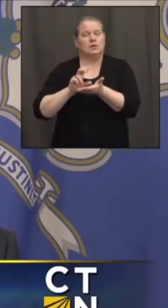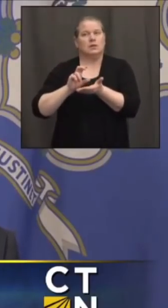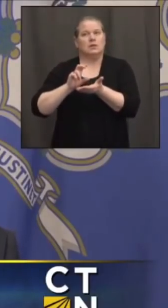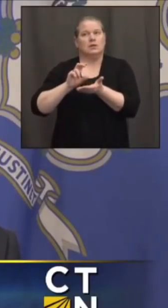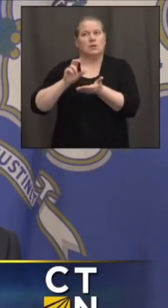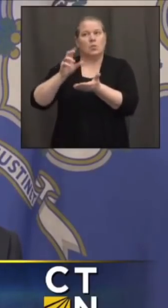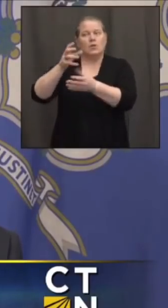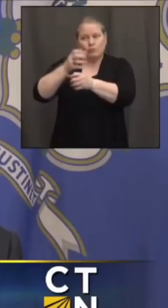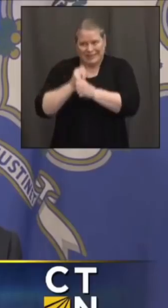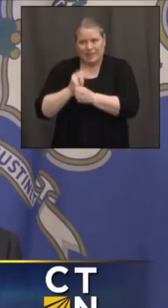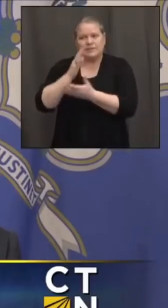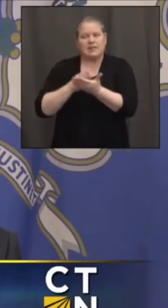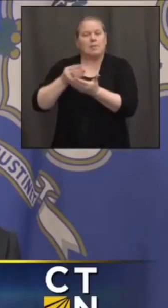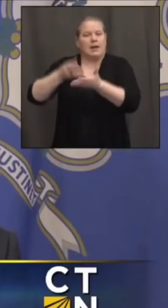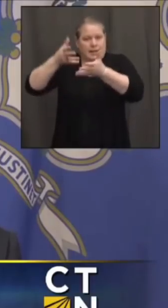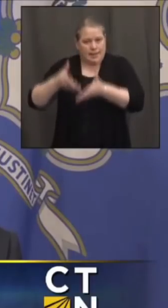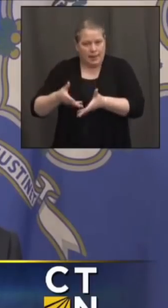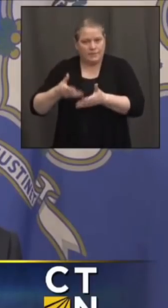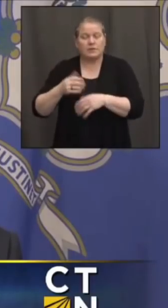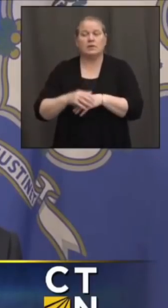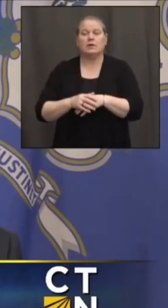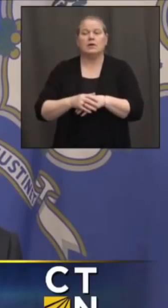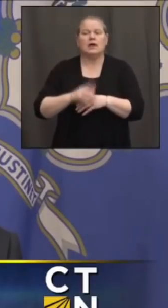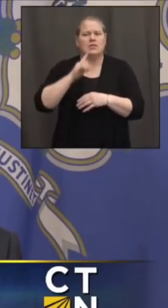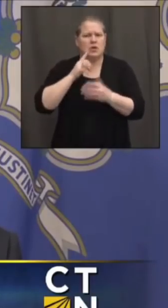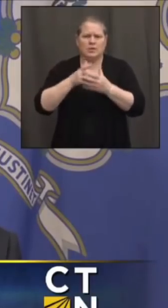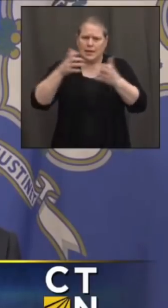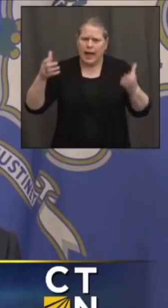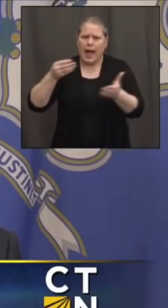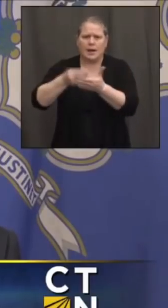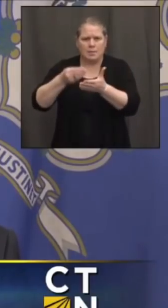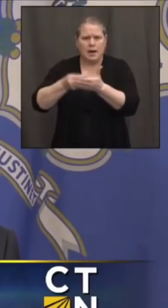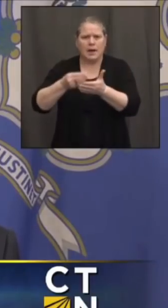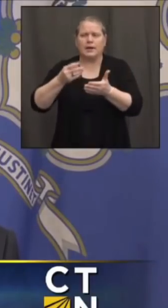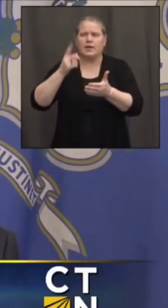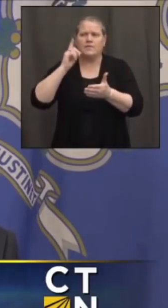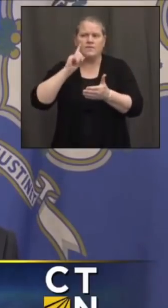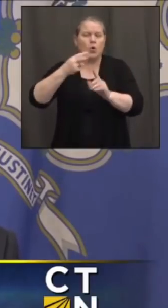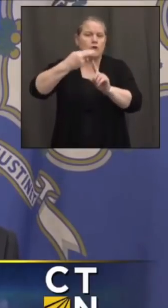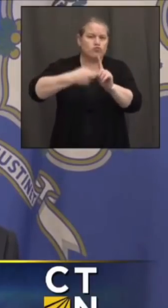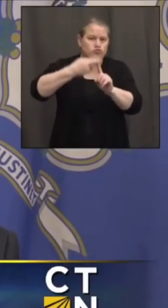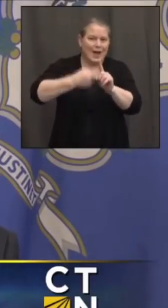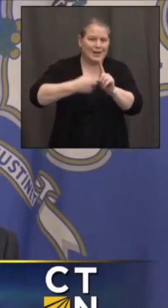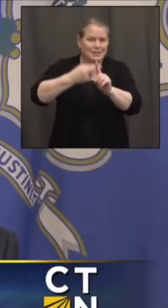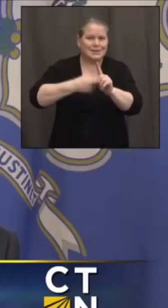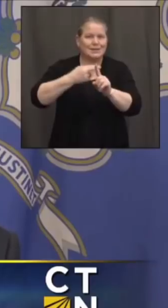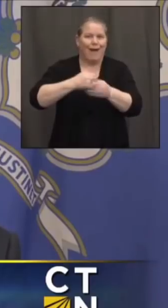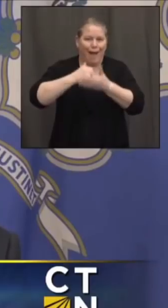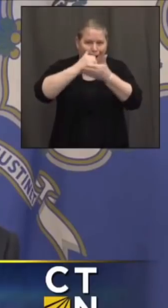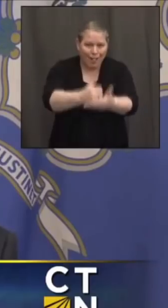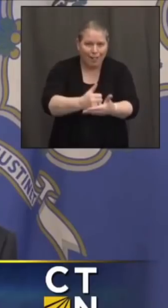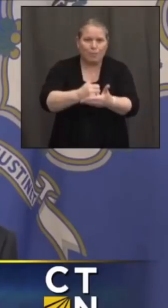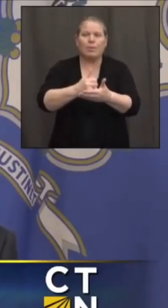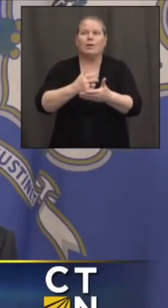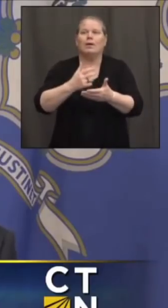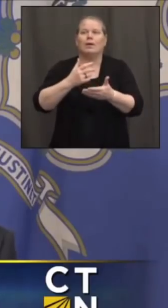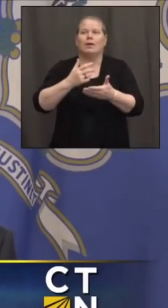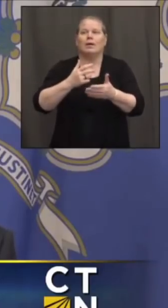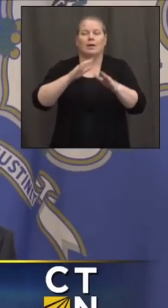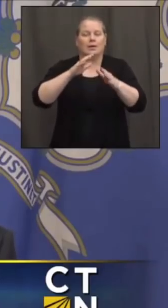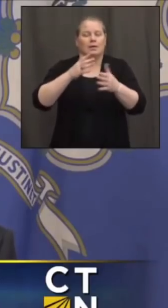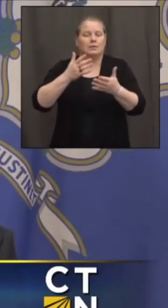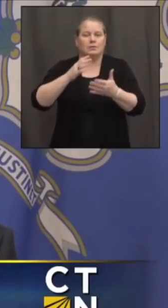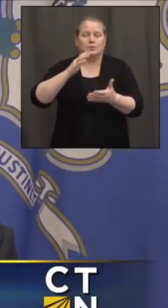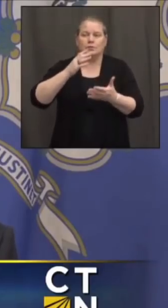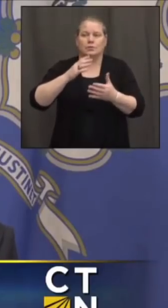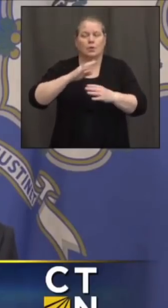was a lot of money, as you know, for rent relief, a lot of money for education, and ways that we can start planning. And we're getting some